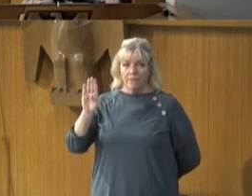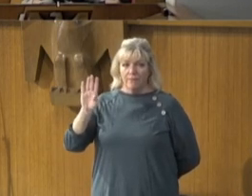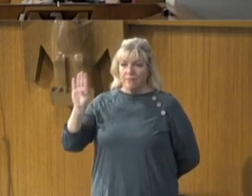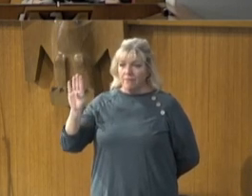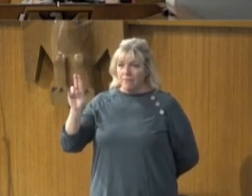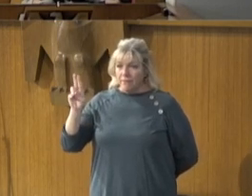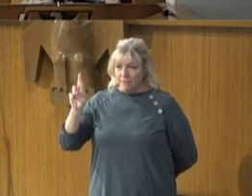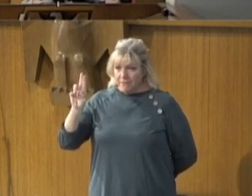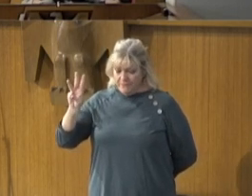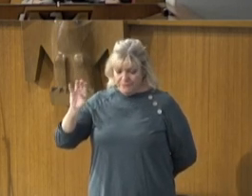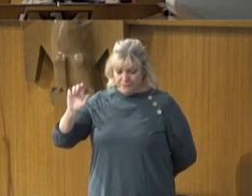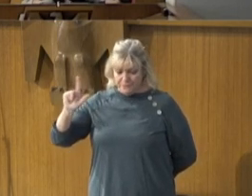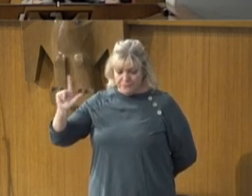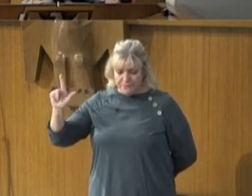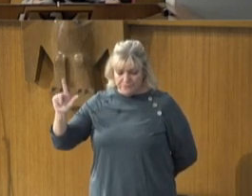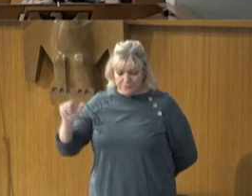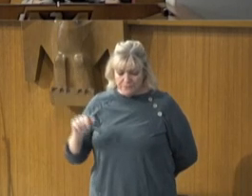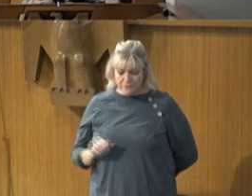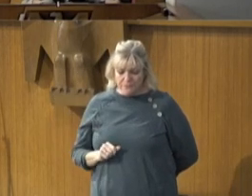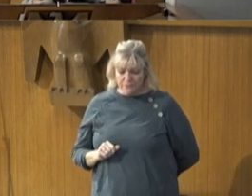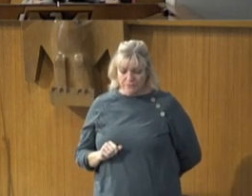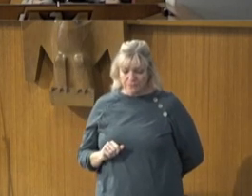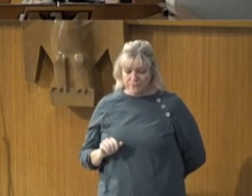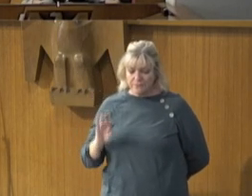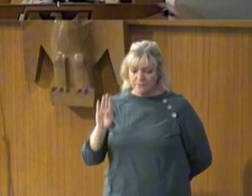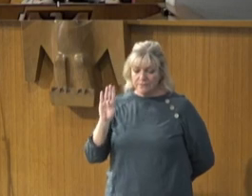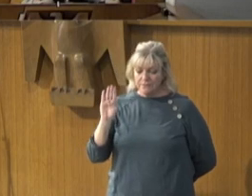Rob Burwell.